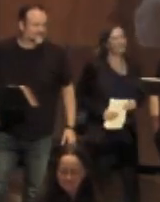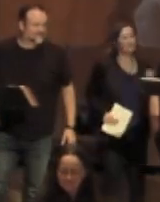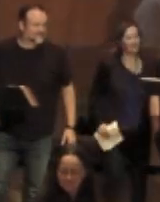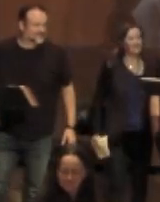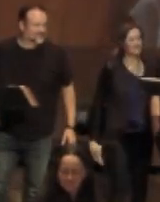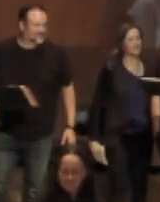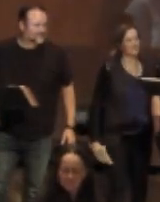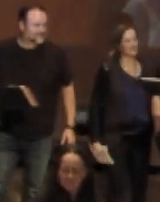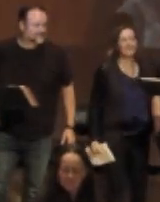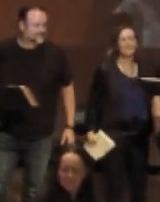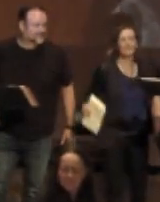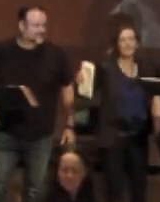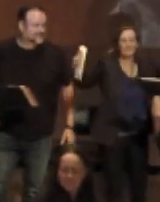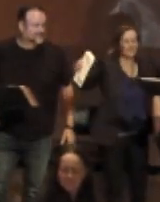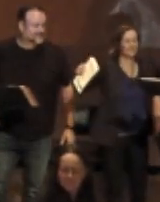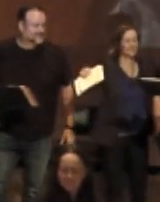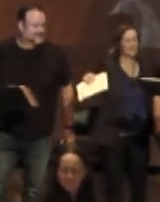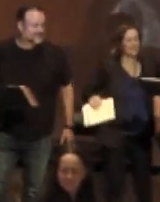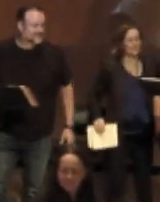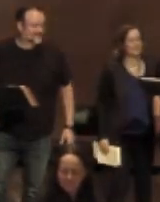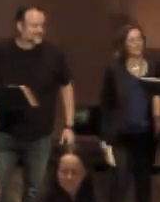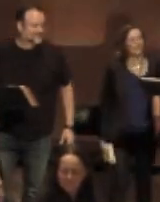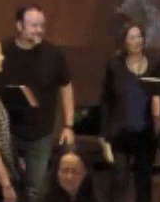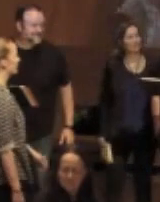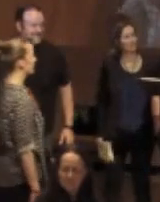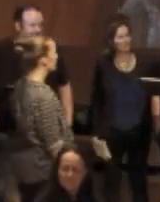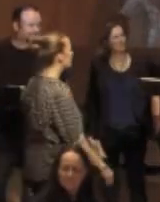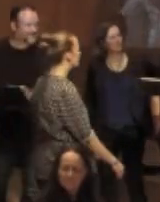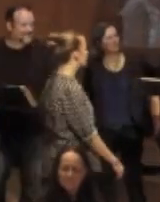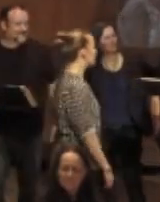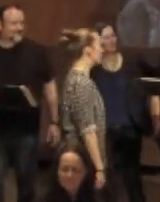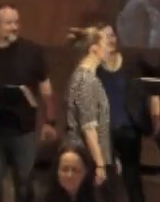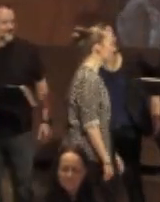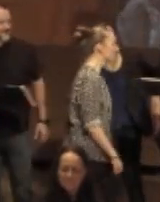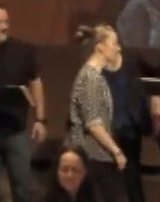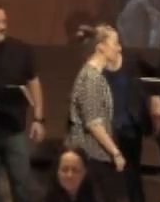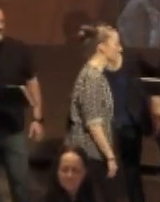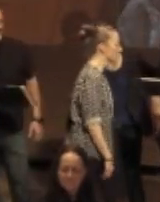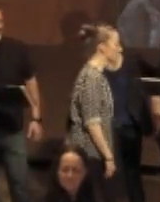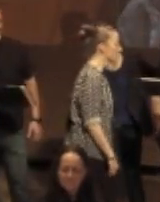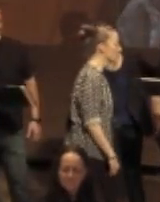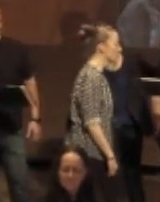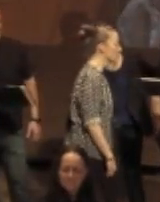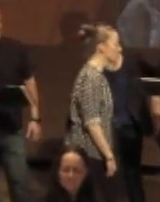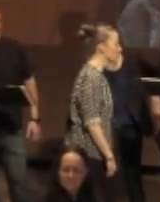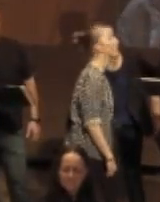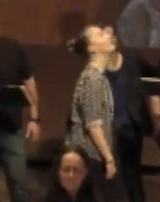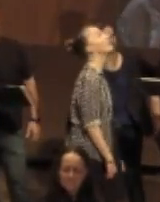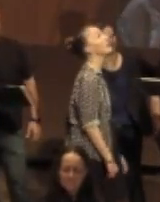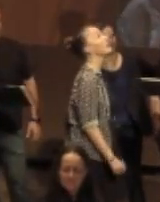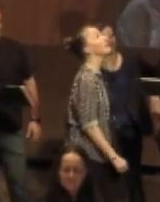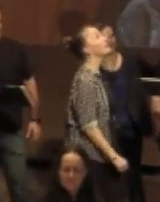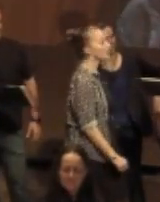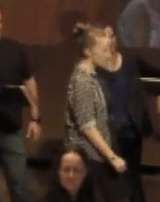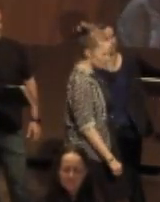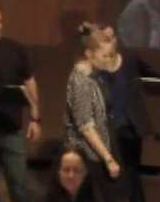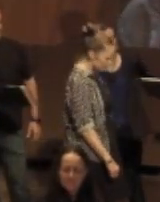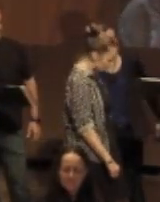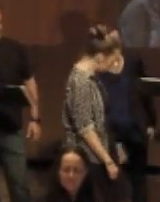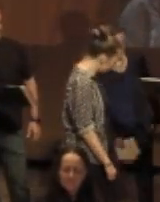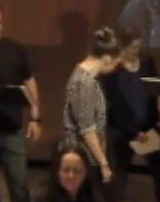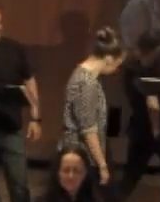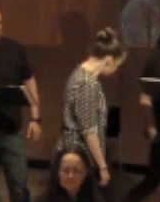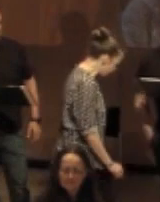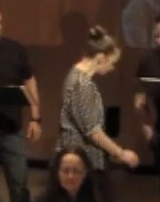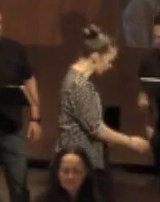flash is it too it's is it also I'm actually no it's Jesus Spotlight oh that's good this is what I was born for get out